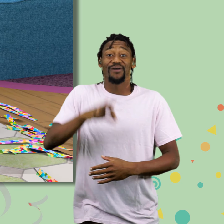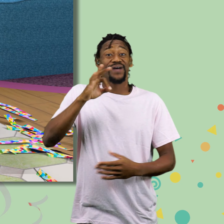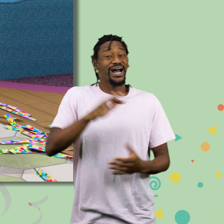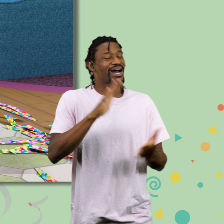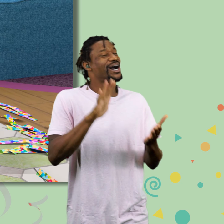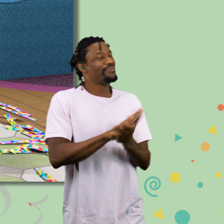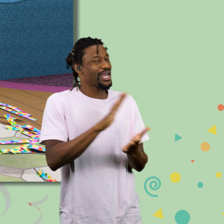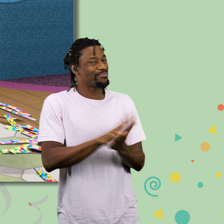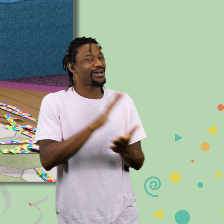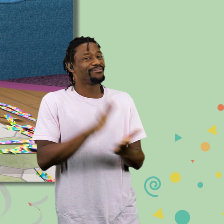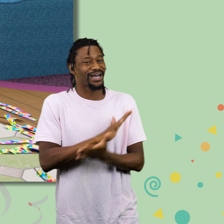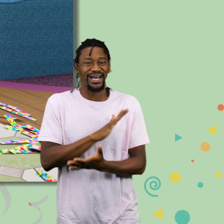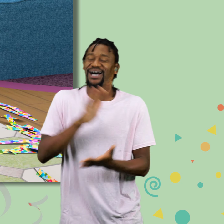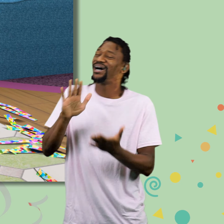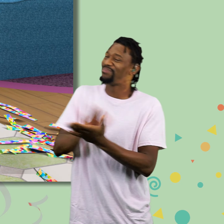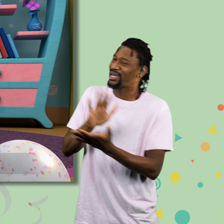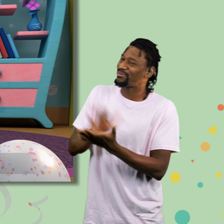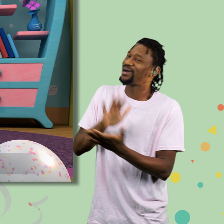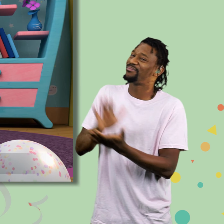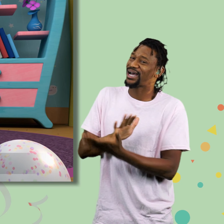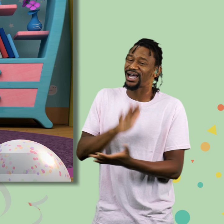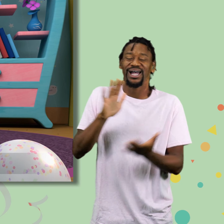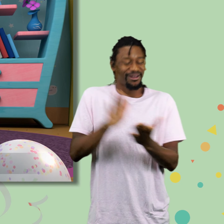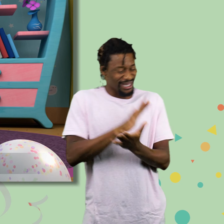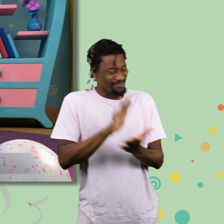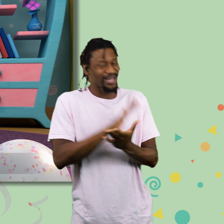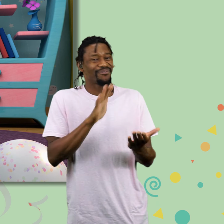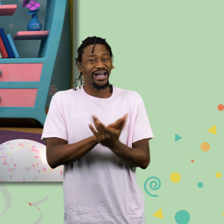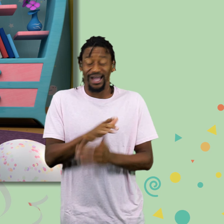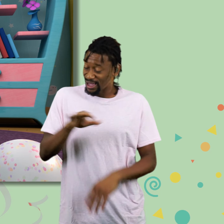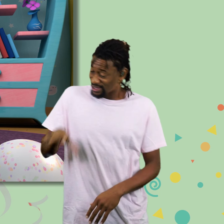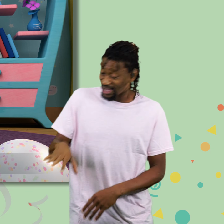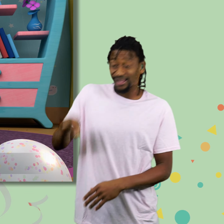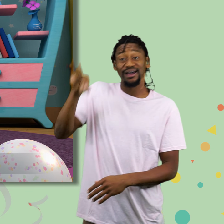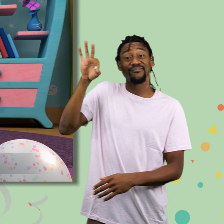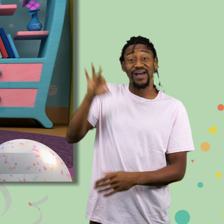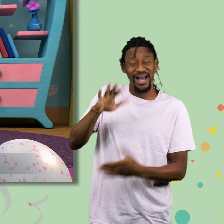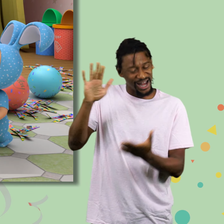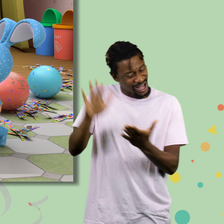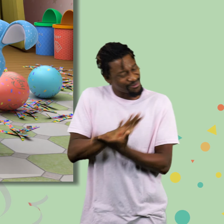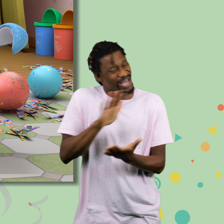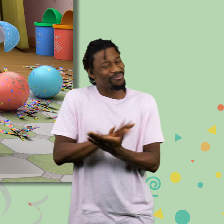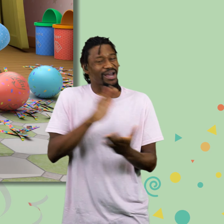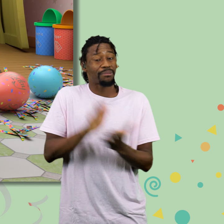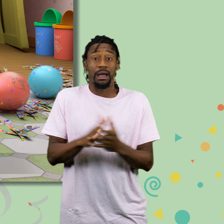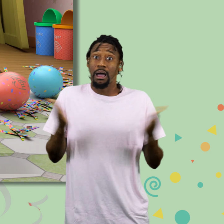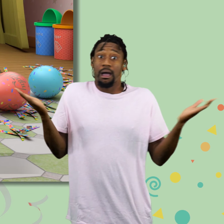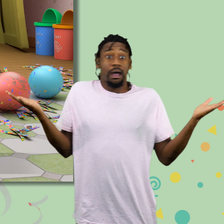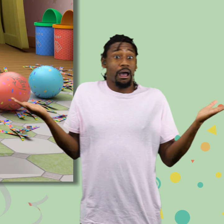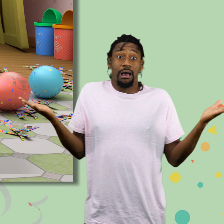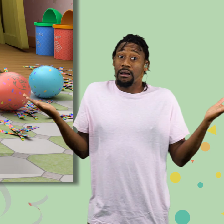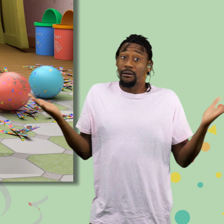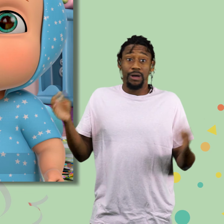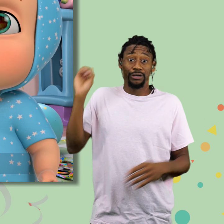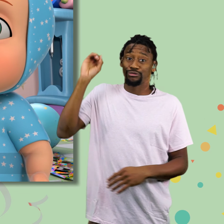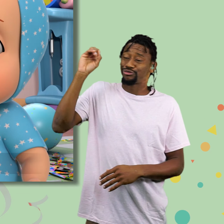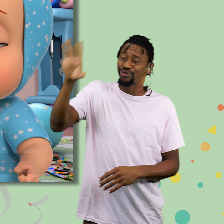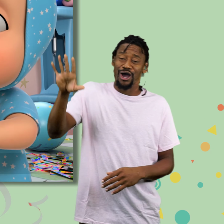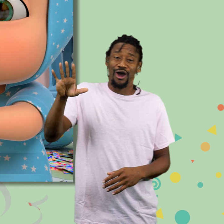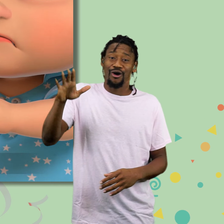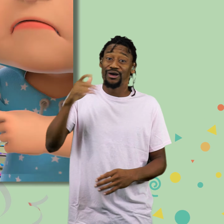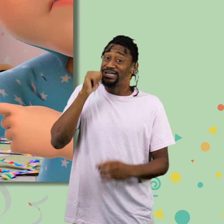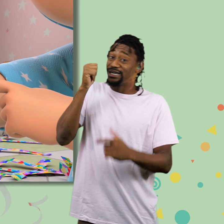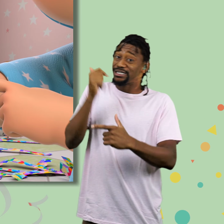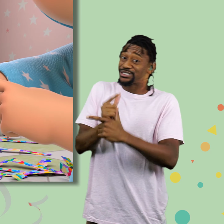Baby found paper shreds, paper shreds, paper shreds Baby found paper shreds, he doesn't know where